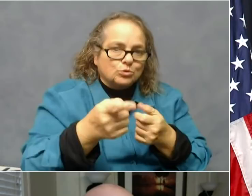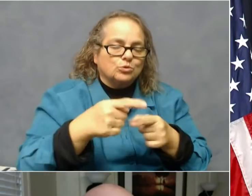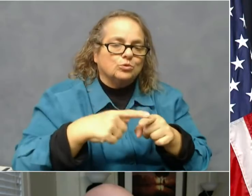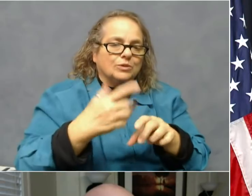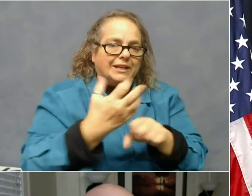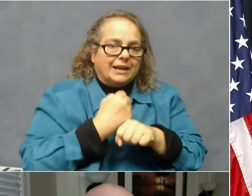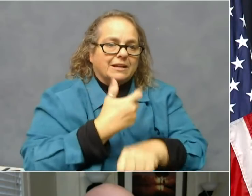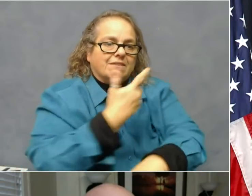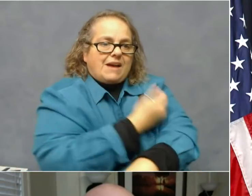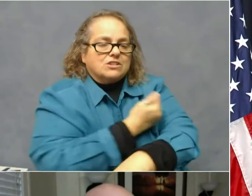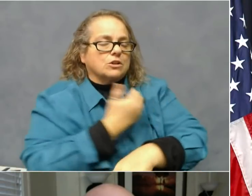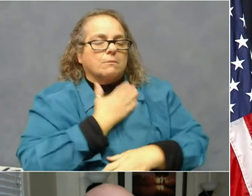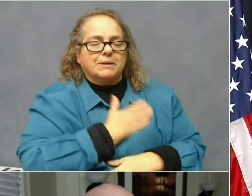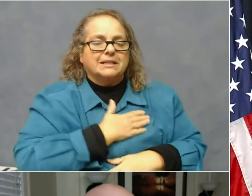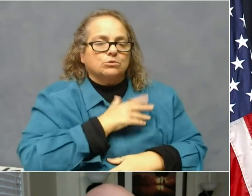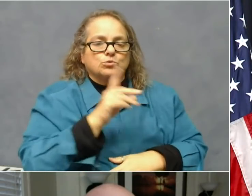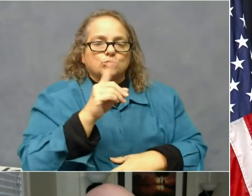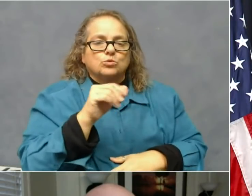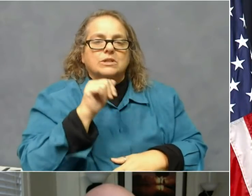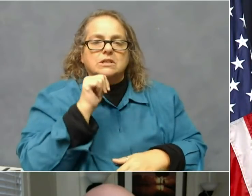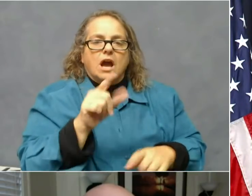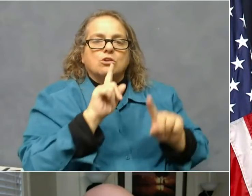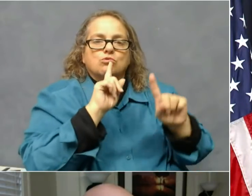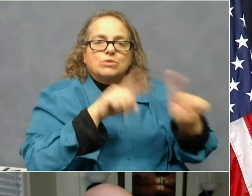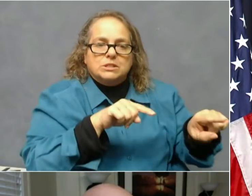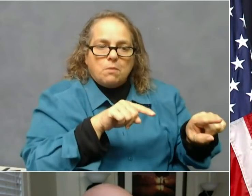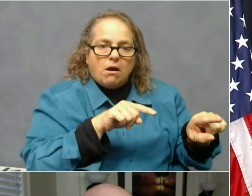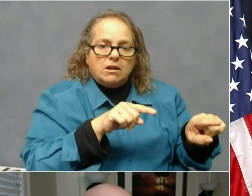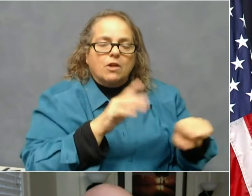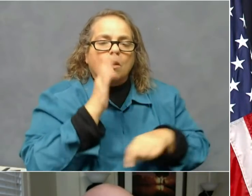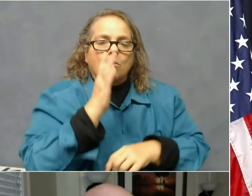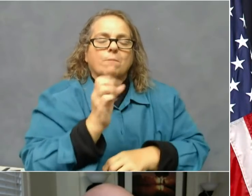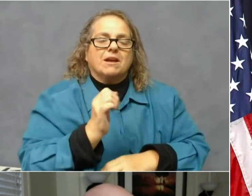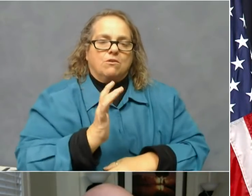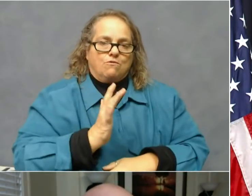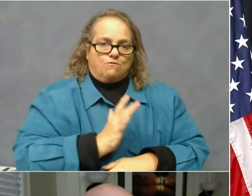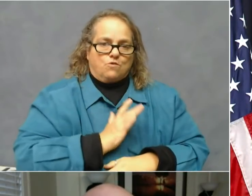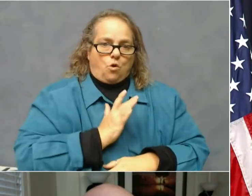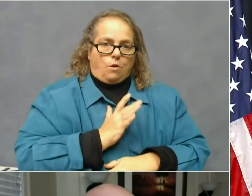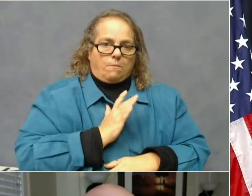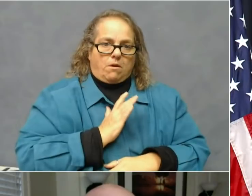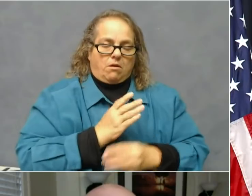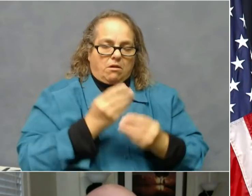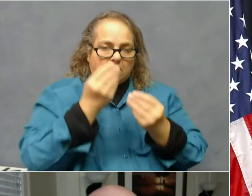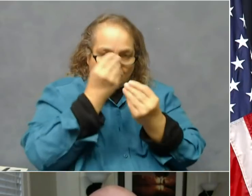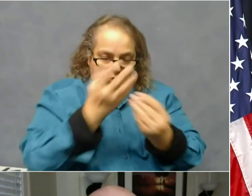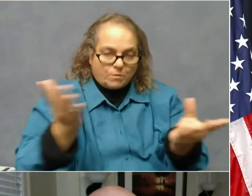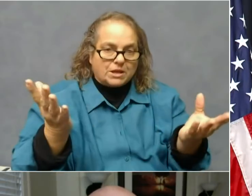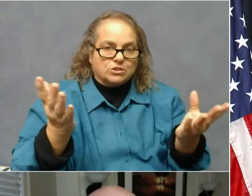those outreaches. There will be formal and appropriate outreaches that will let you know when it is available.